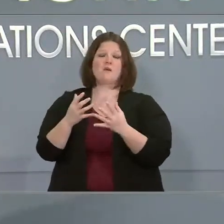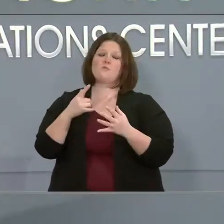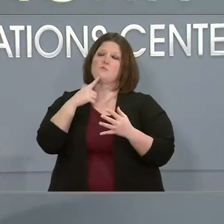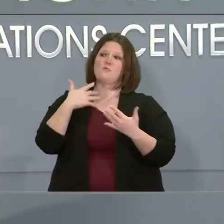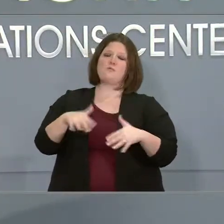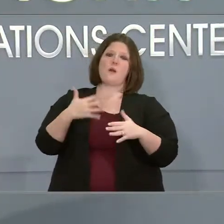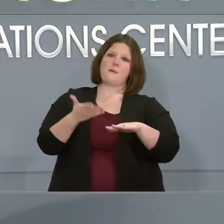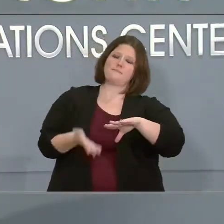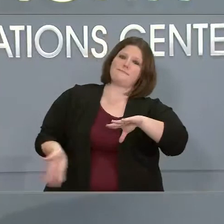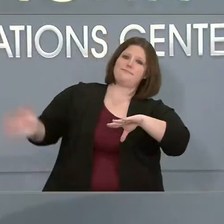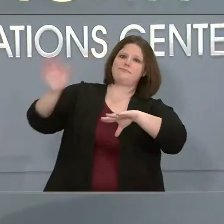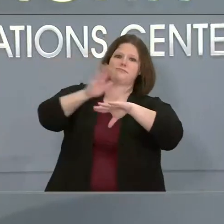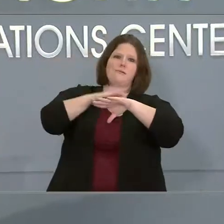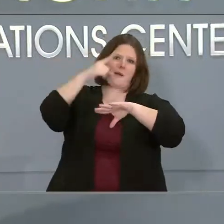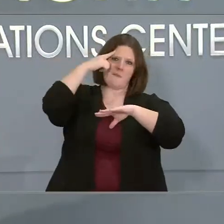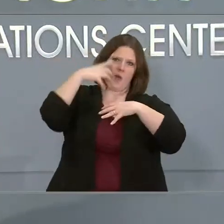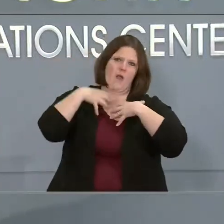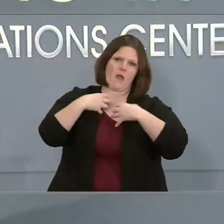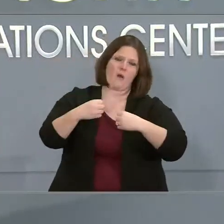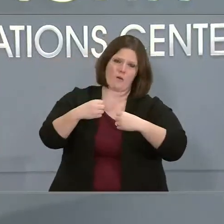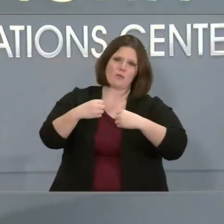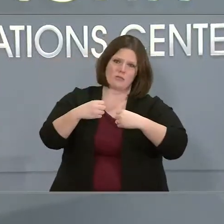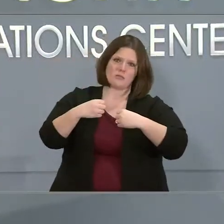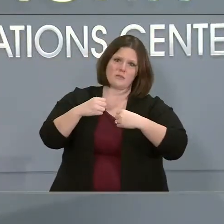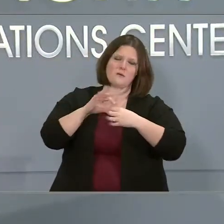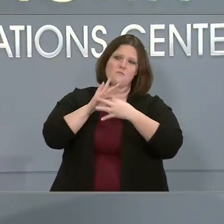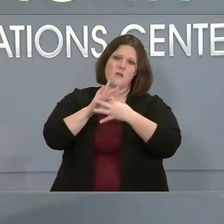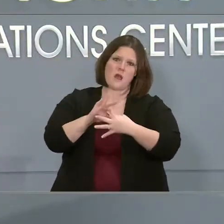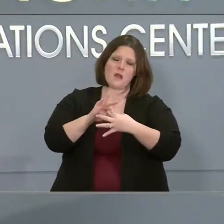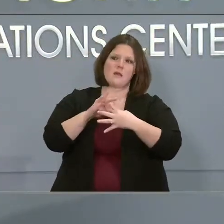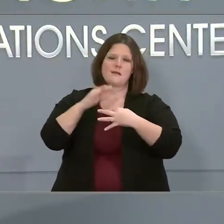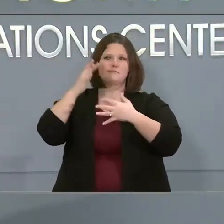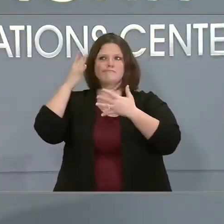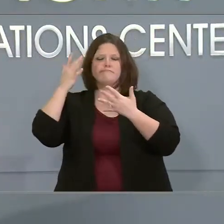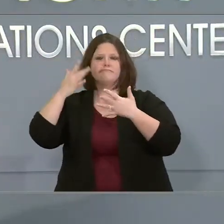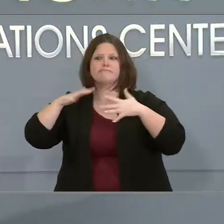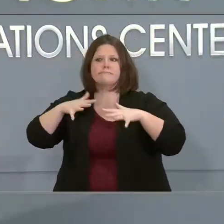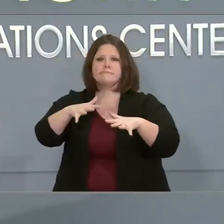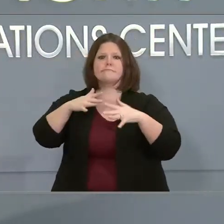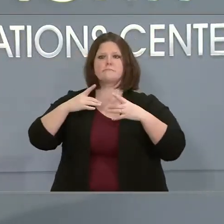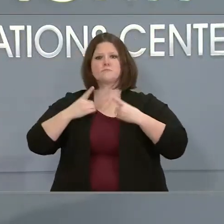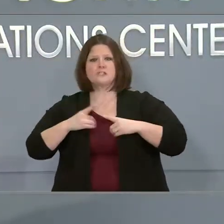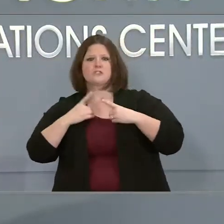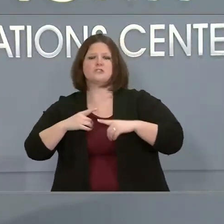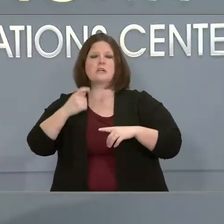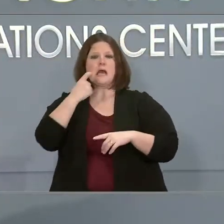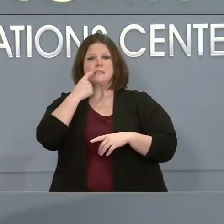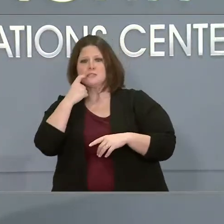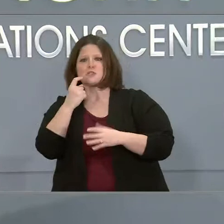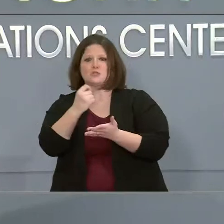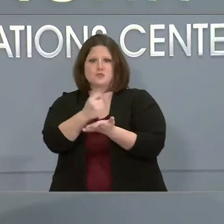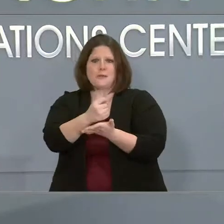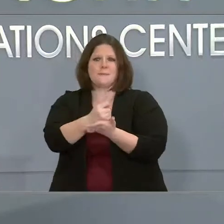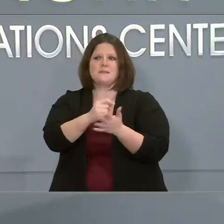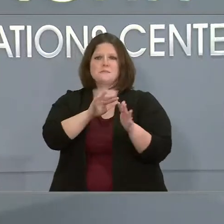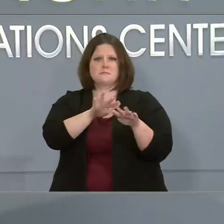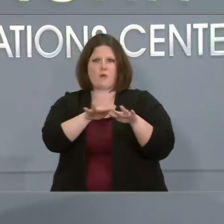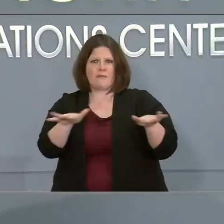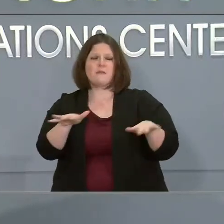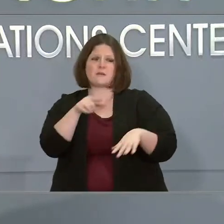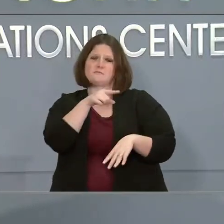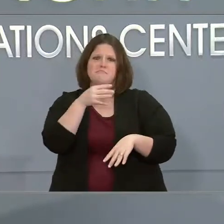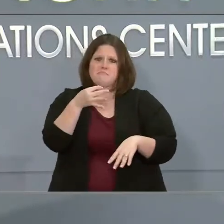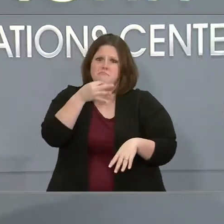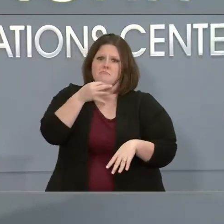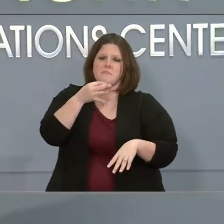even exacerbated issues regarding mental health and addiction treatment. So we're going to make sure